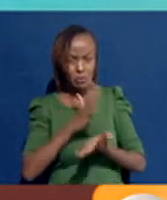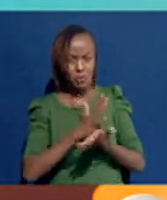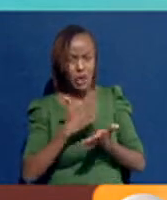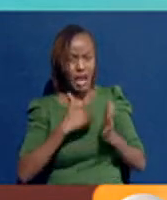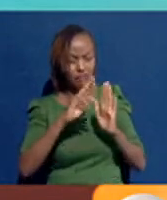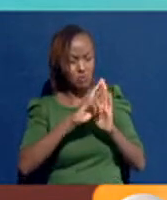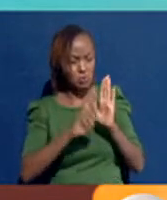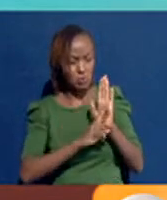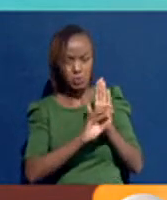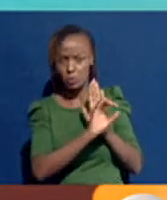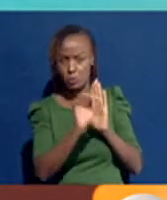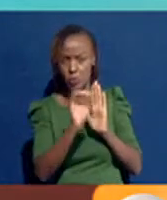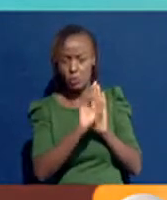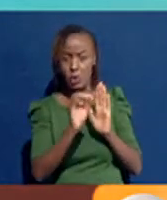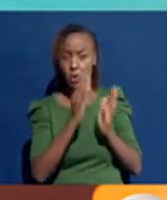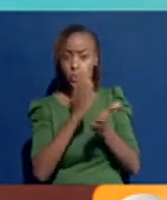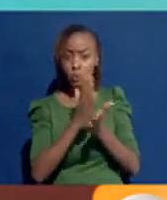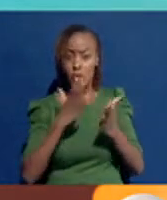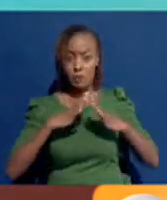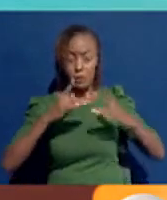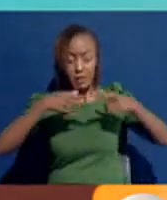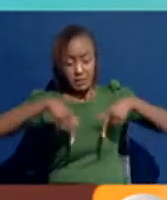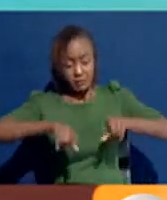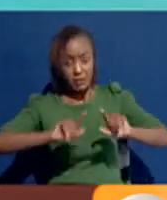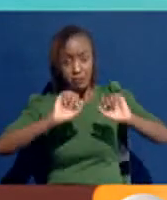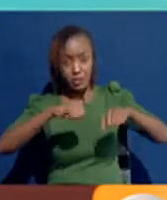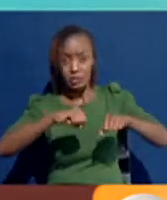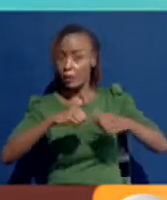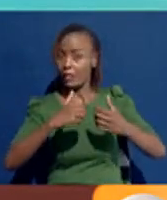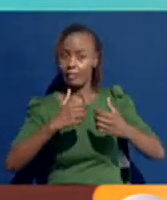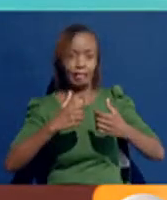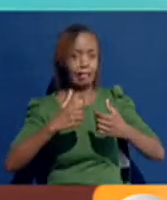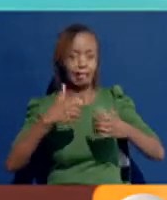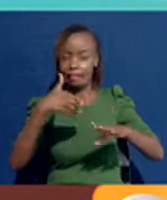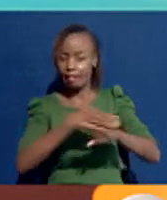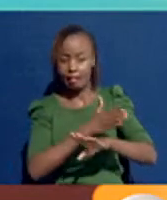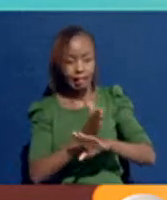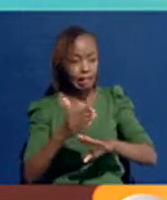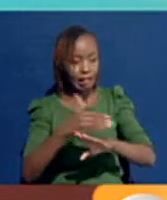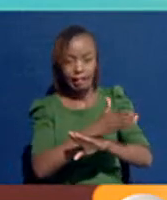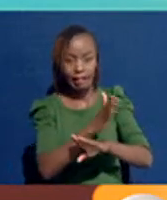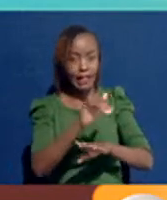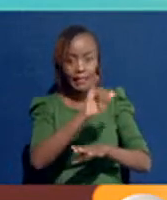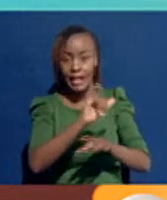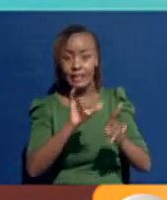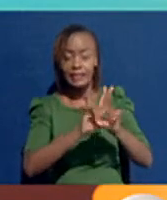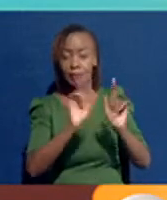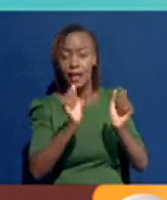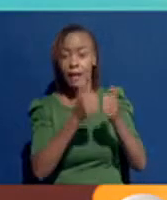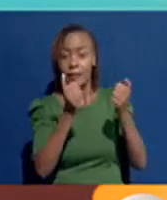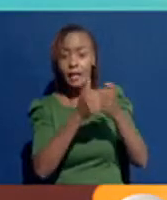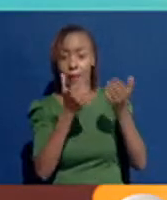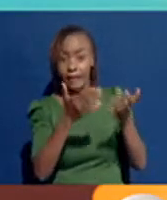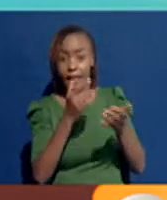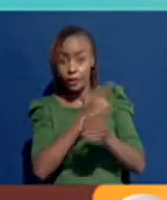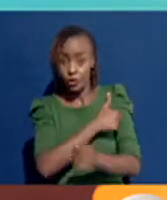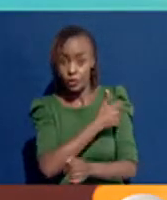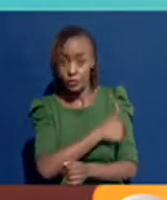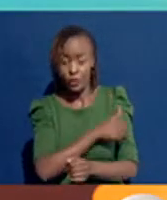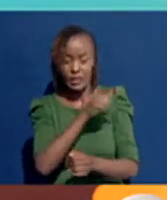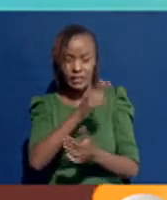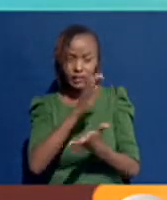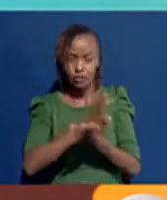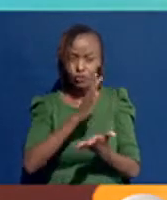game, definitely people will bring the ball outside. And that's what was happening. This is what he was bringing the wrangles to Nairobi Hospital. This was delaying